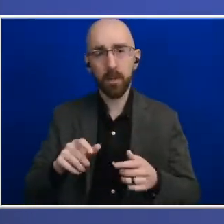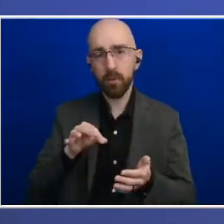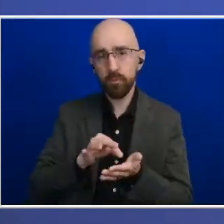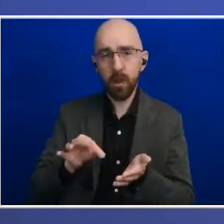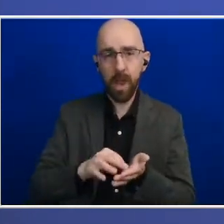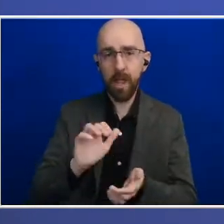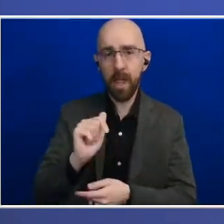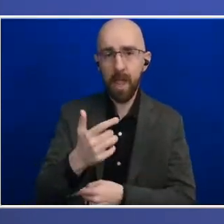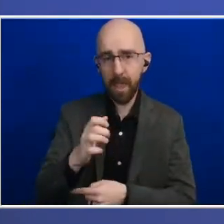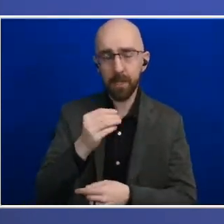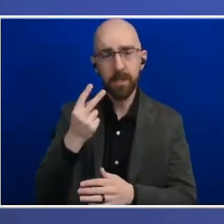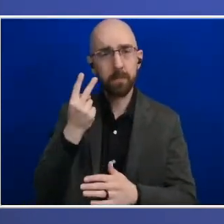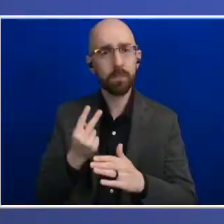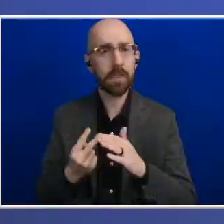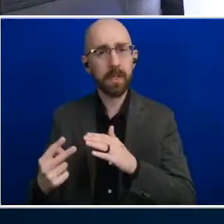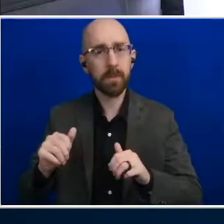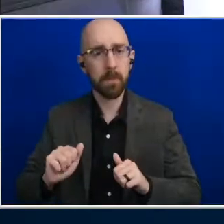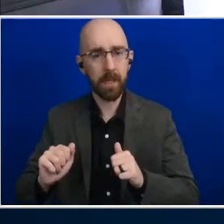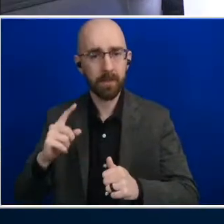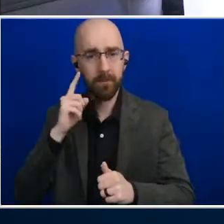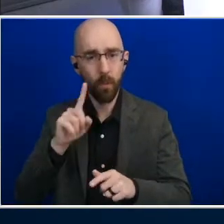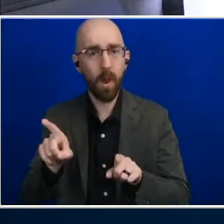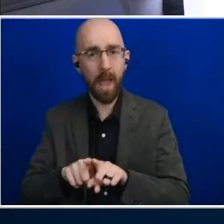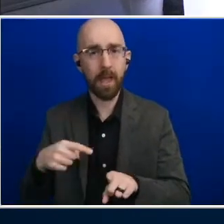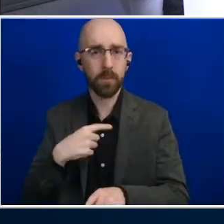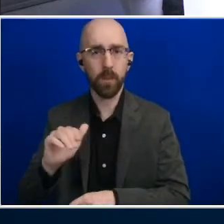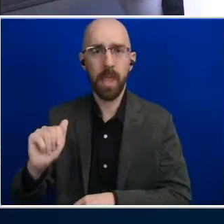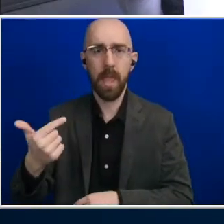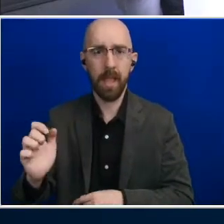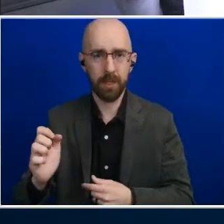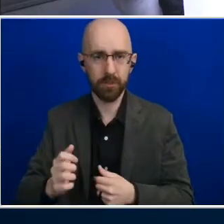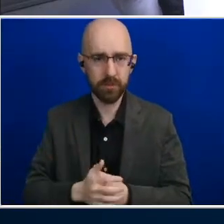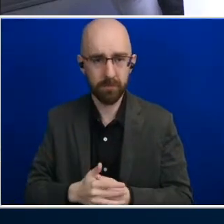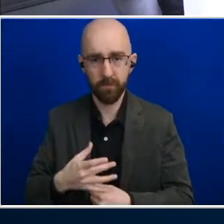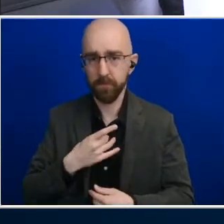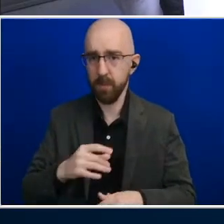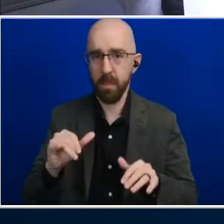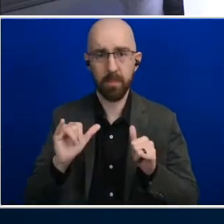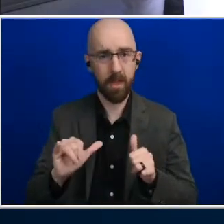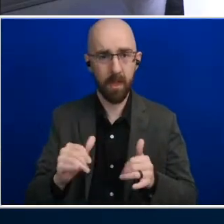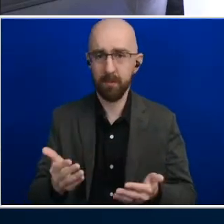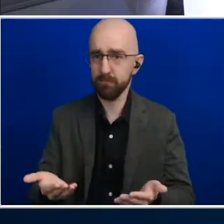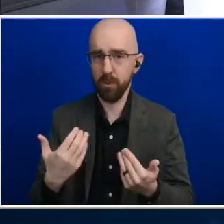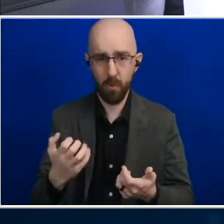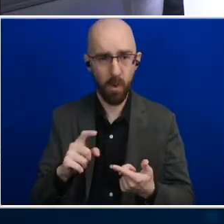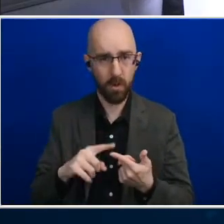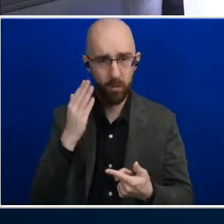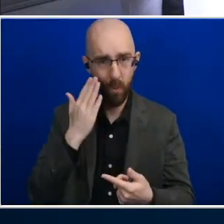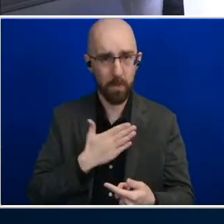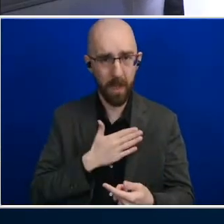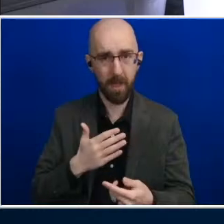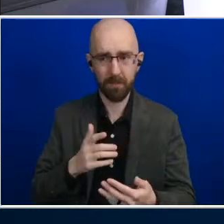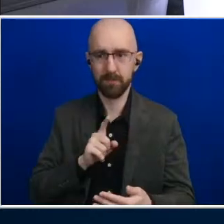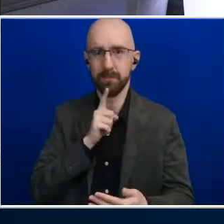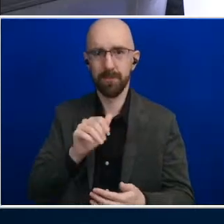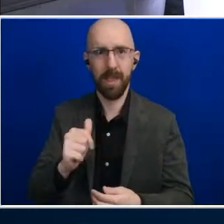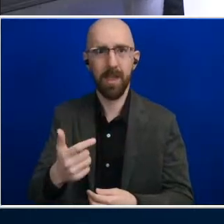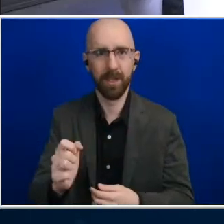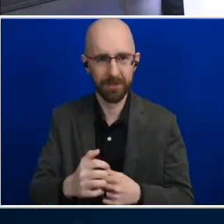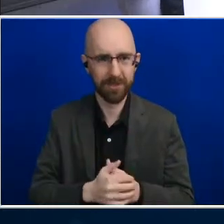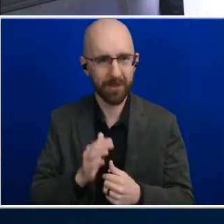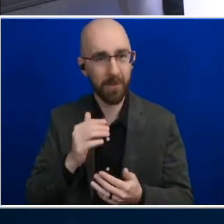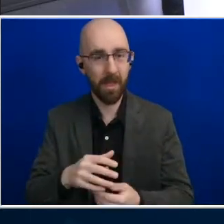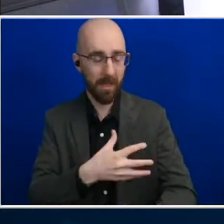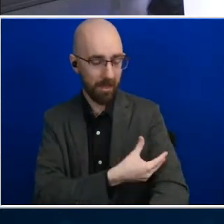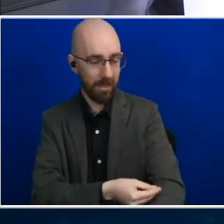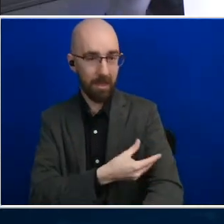capacity for as we get older. Okay, I like it. So bring it on, man. I want to know how old I am. Well, maybe we'll collect your blood and get your DNA yeah, age. There